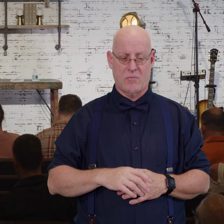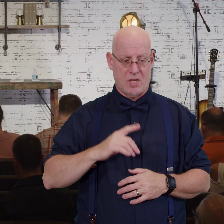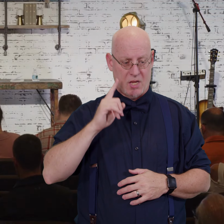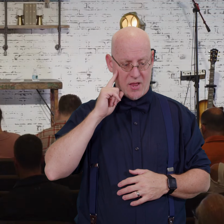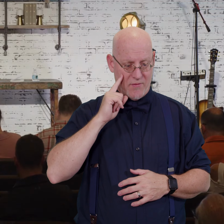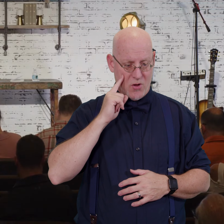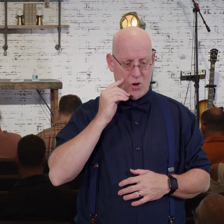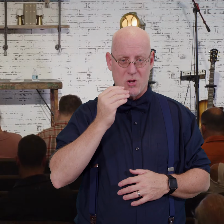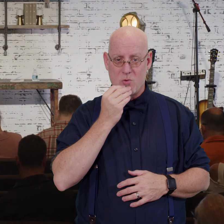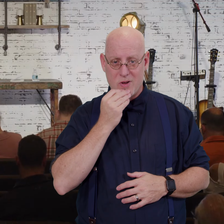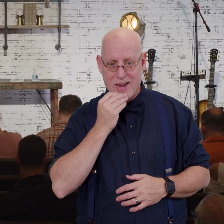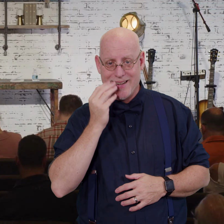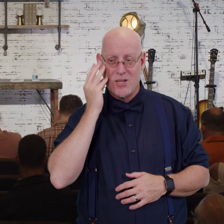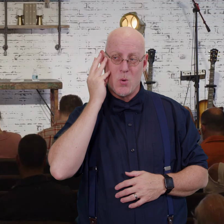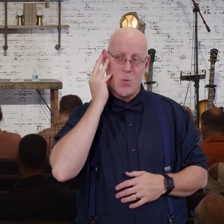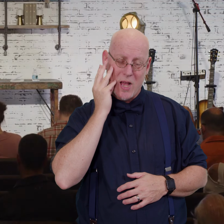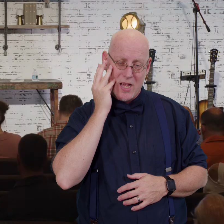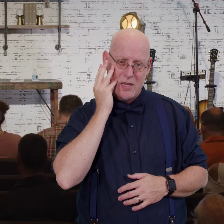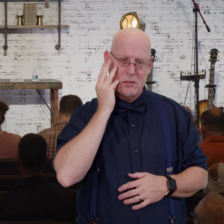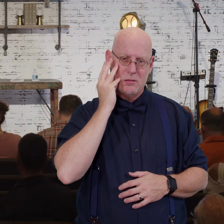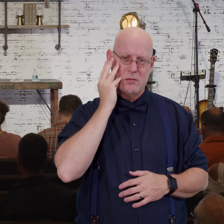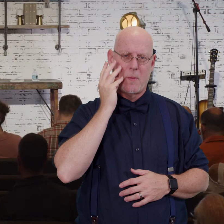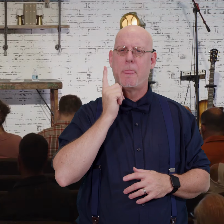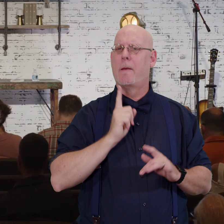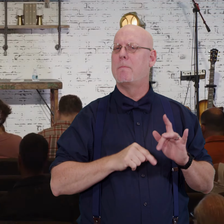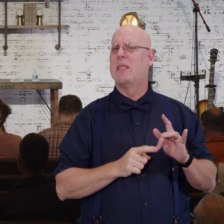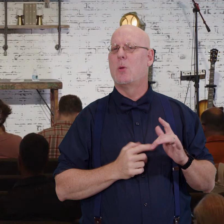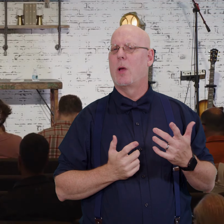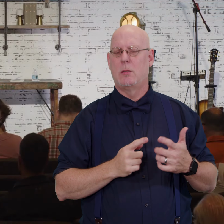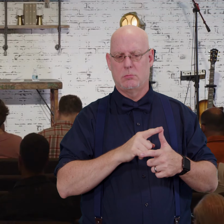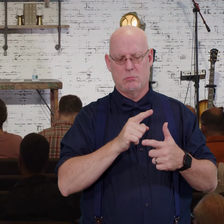For grain and wine, what's absent here?